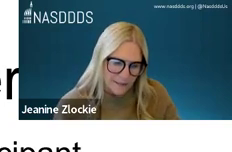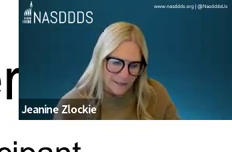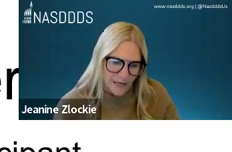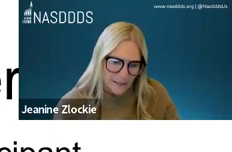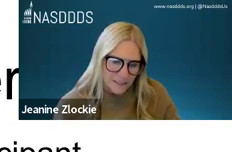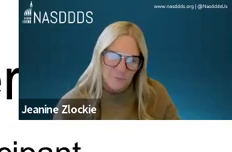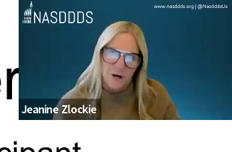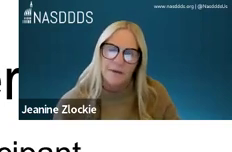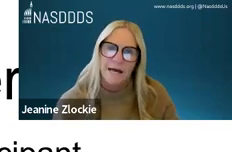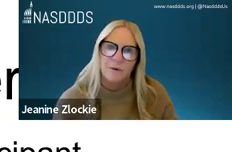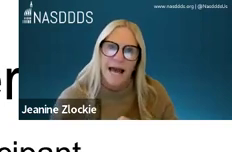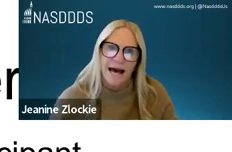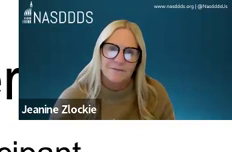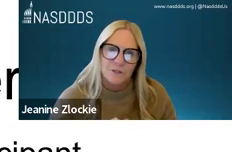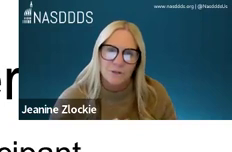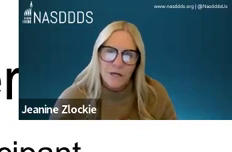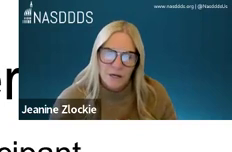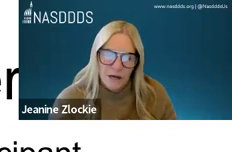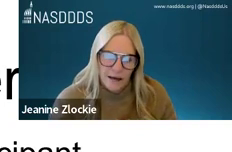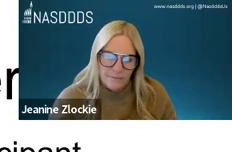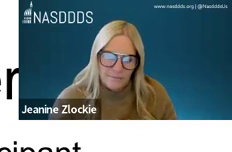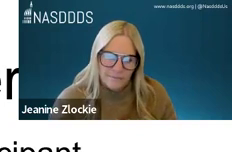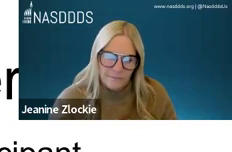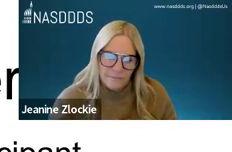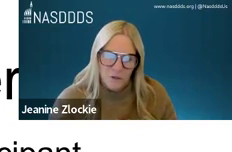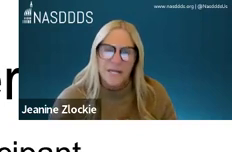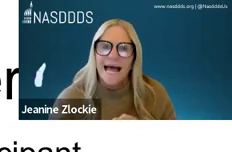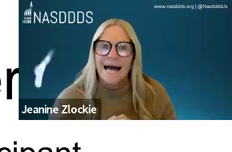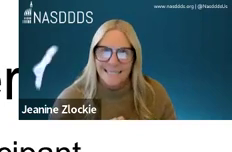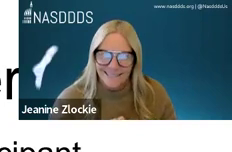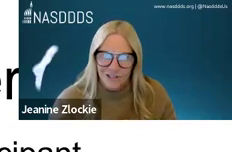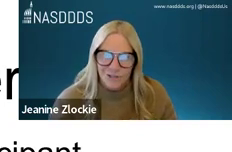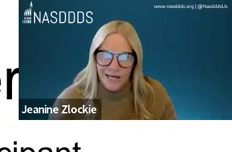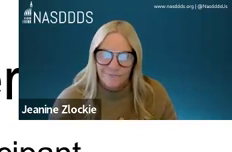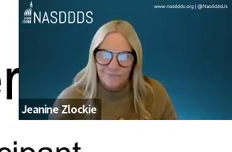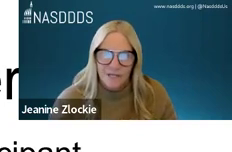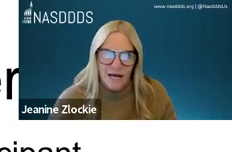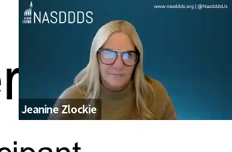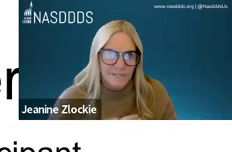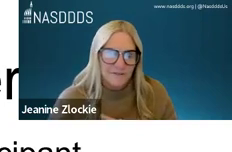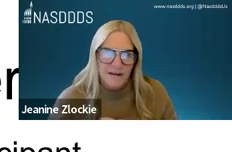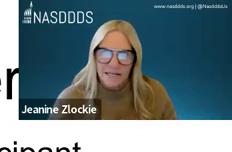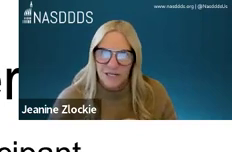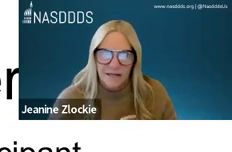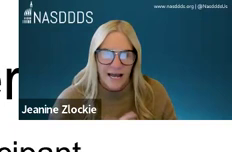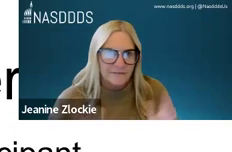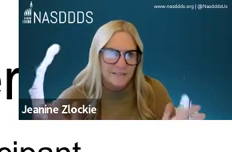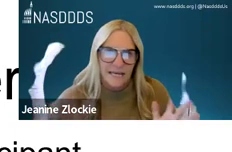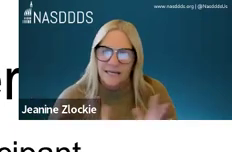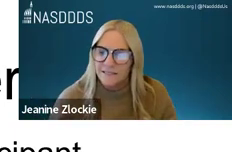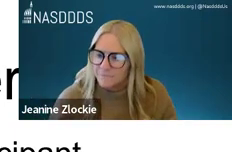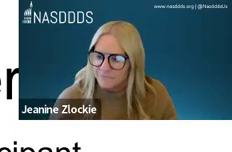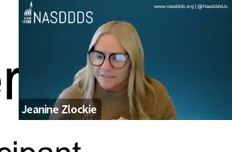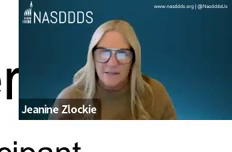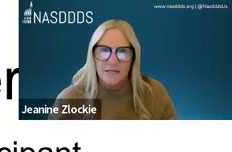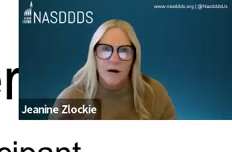program, and it's a program that we have to look at access issues on. Self-direction, I have to